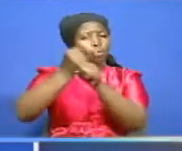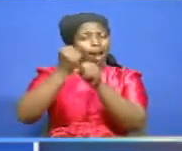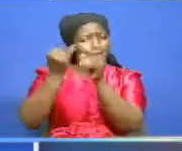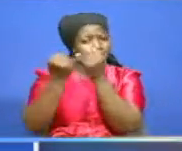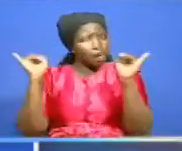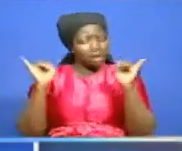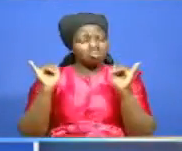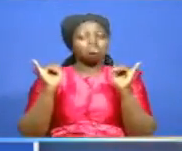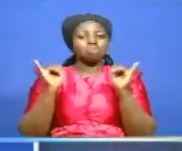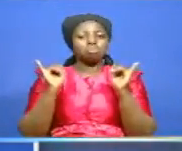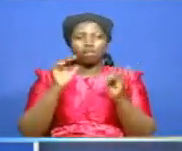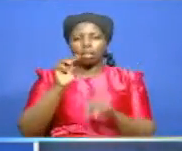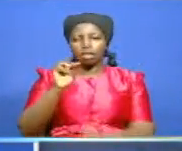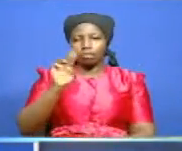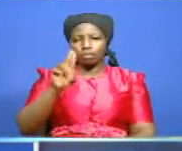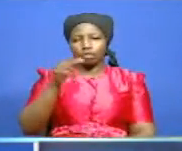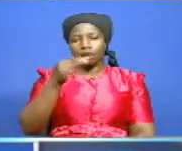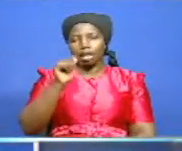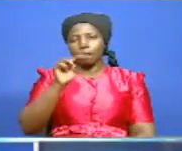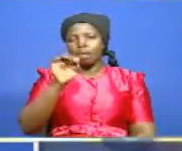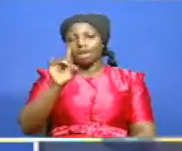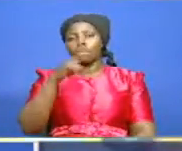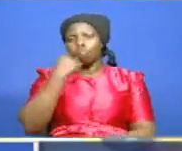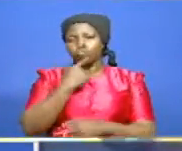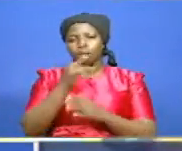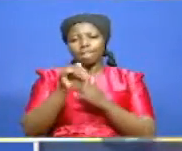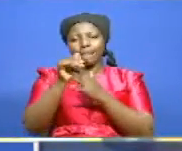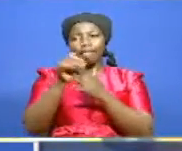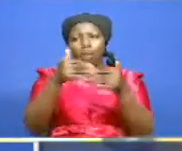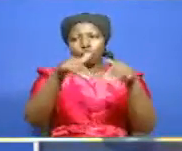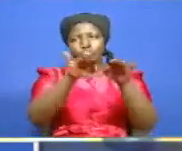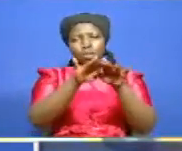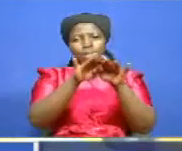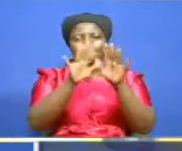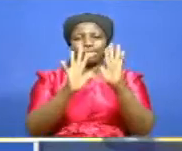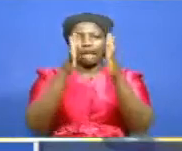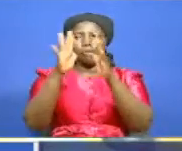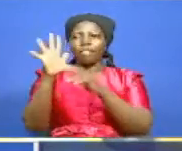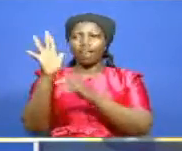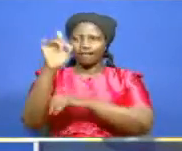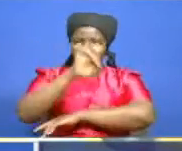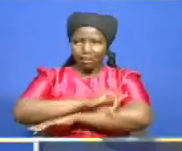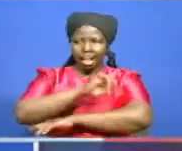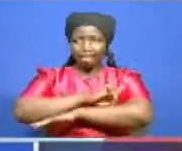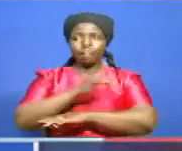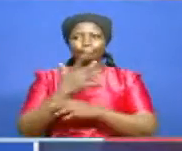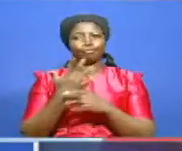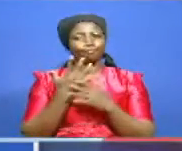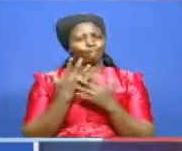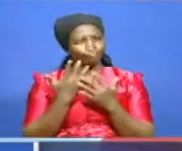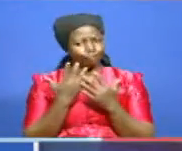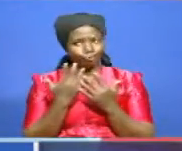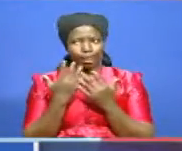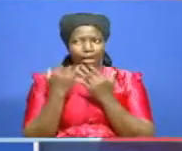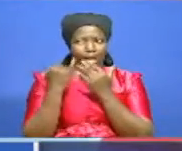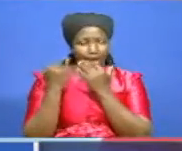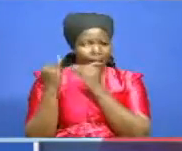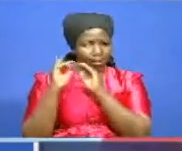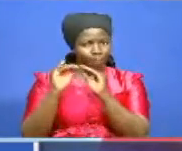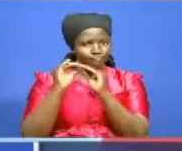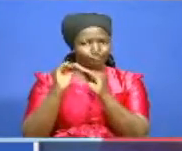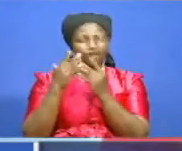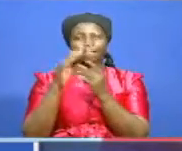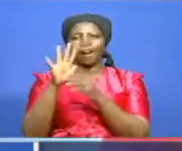independently. Mohammed, who graced the closing ceremony of a five-day induction of the newly appointed six-judge bench,